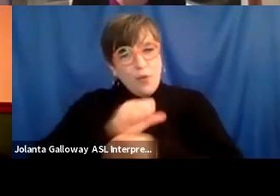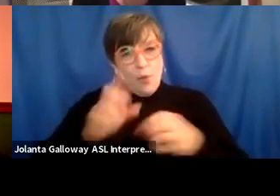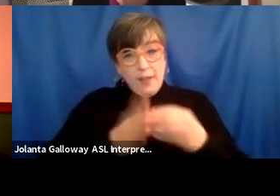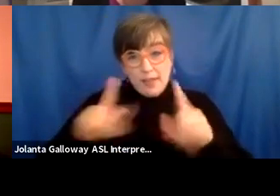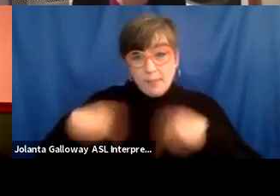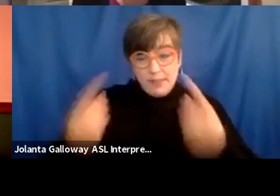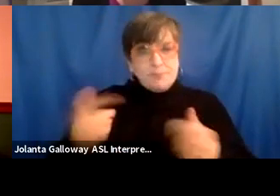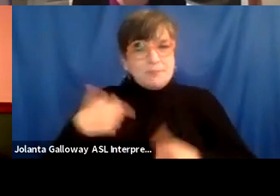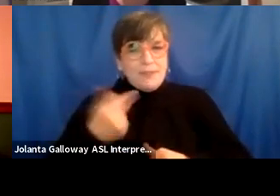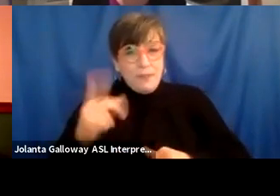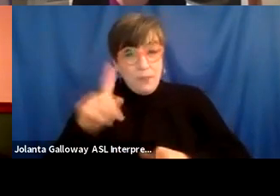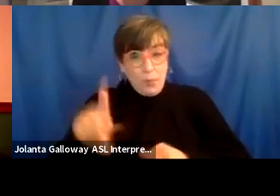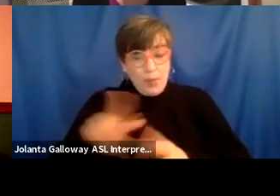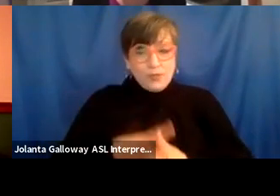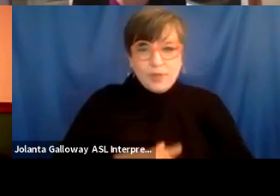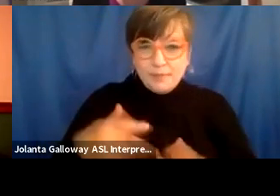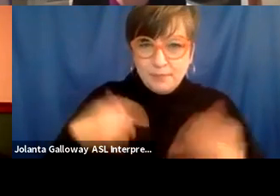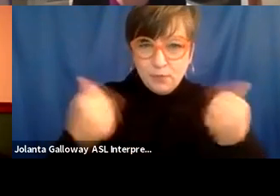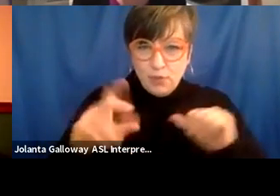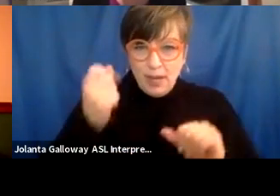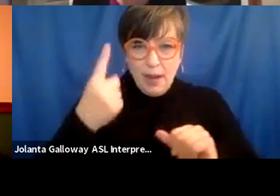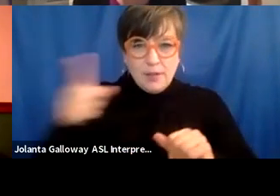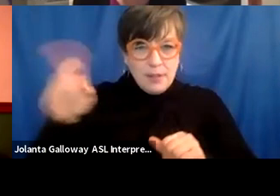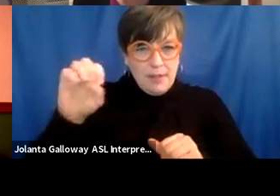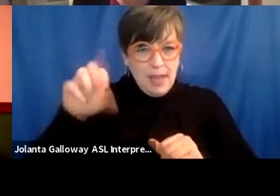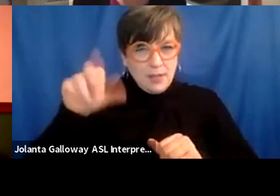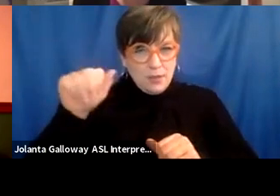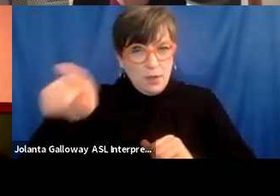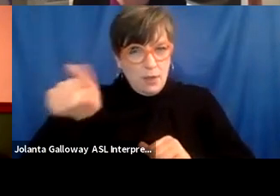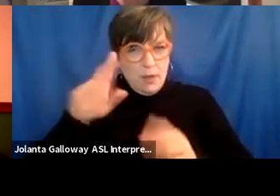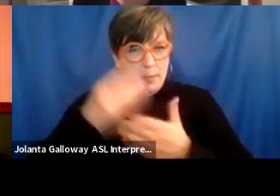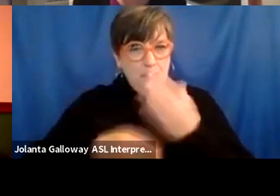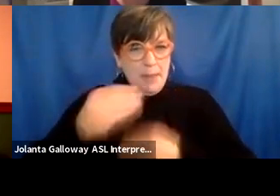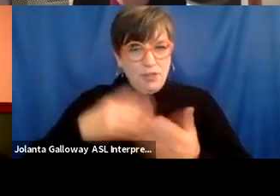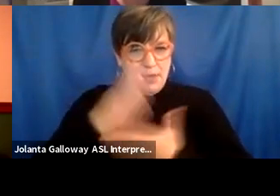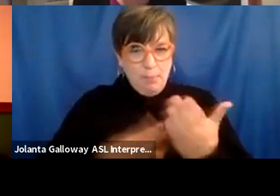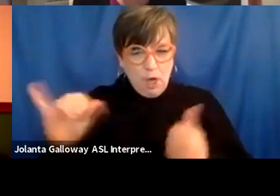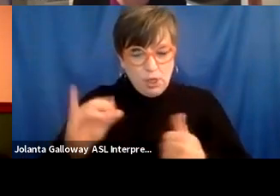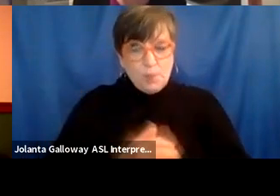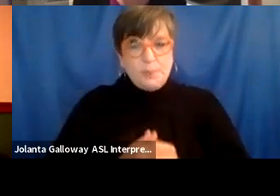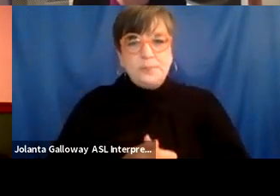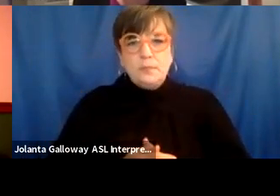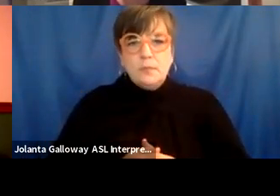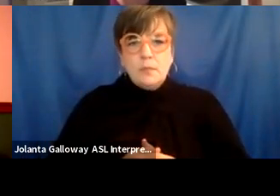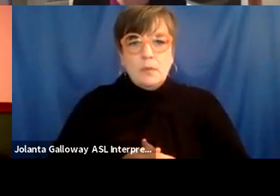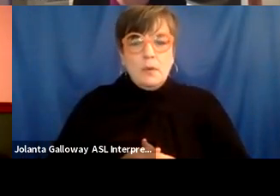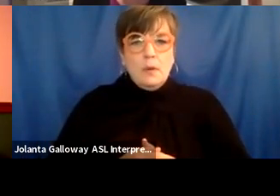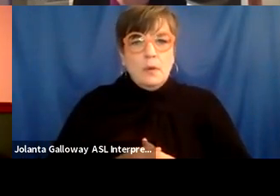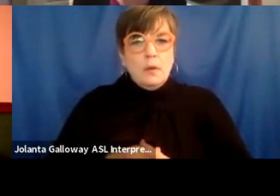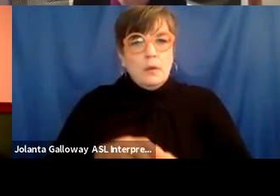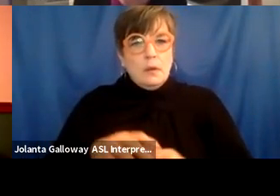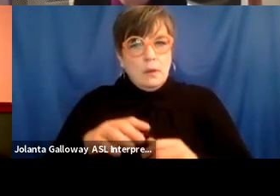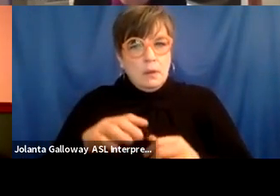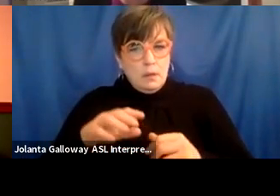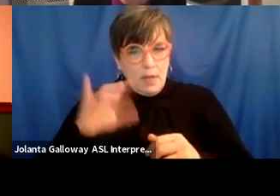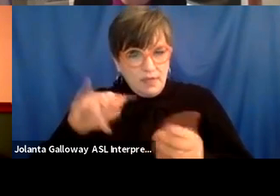I'm trying to understand the ESSER budget part two. So are those things that's going to be paid for